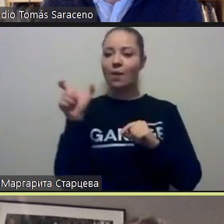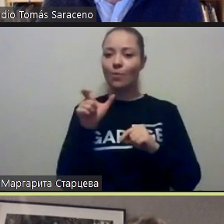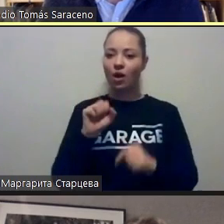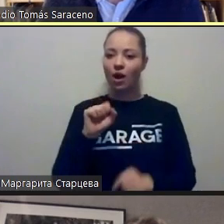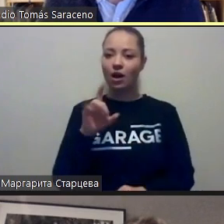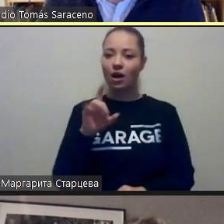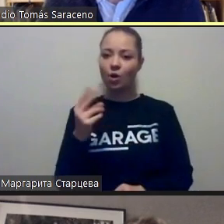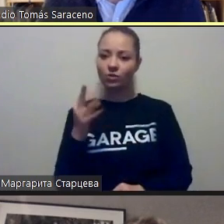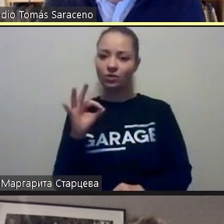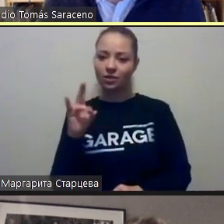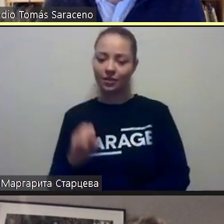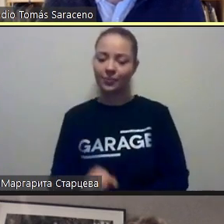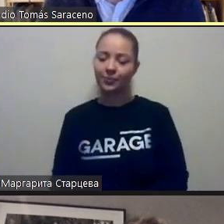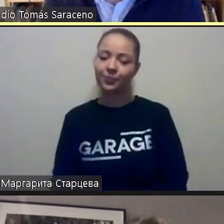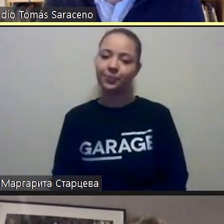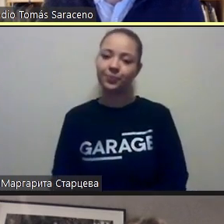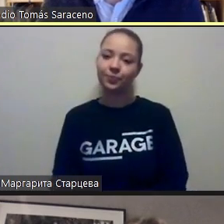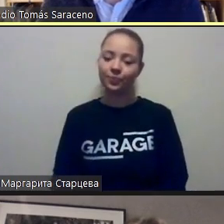Yeah.